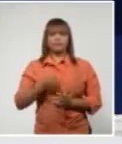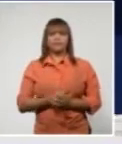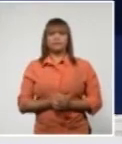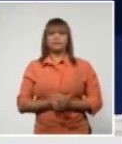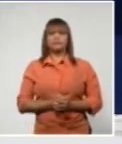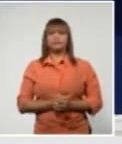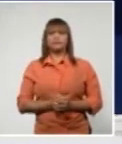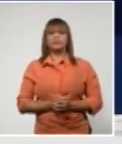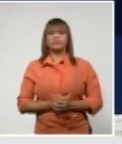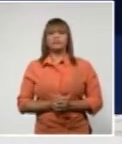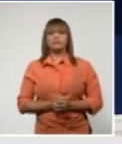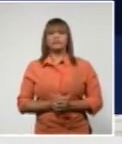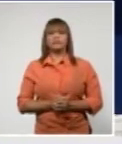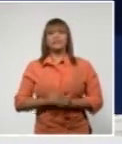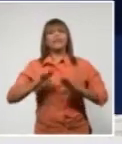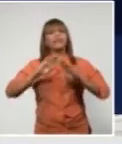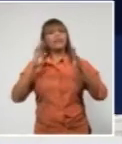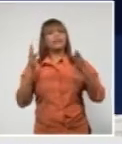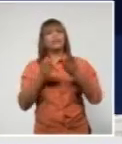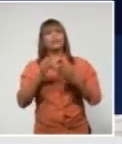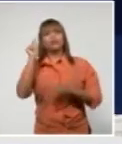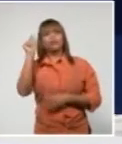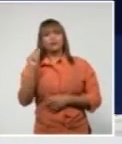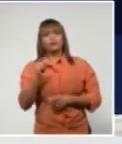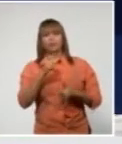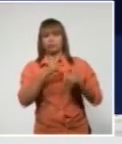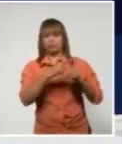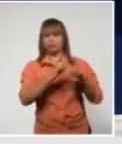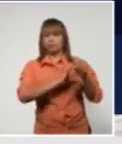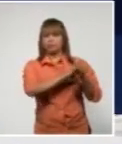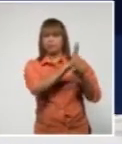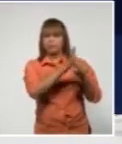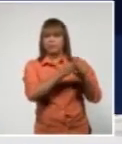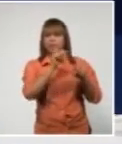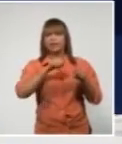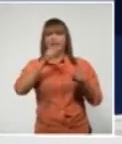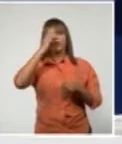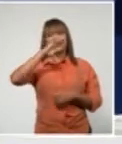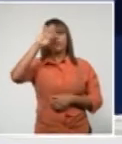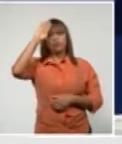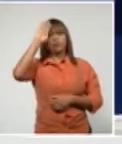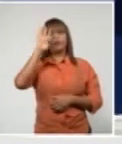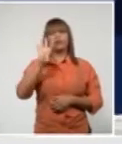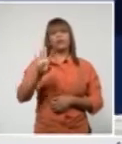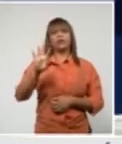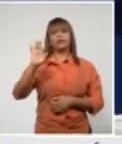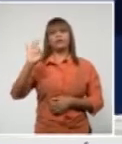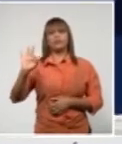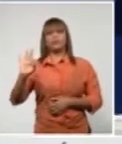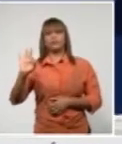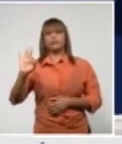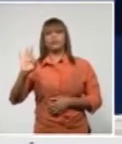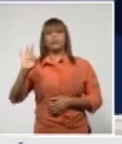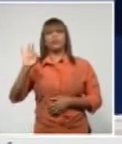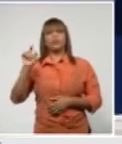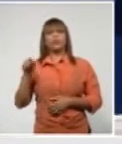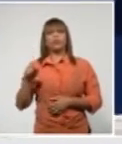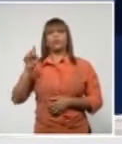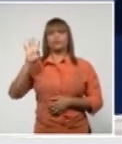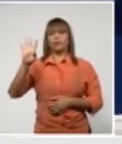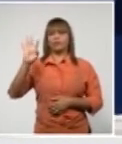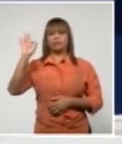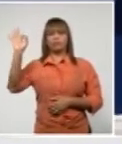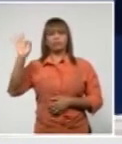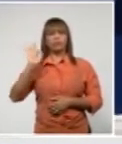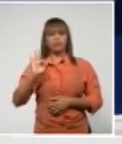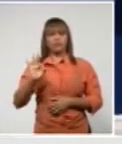recovered from the virus and been discharged from hospital. Meanwhile, 19 people to have tested